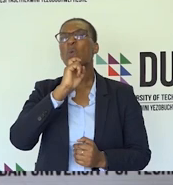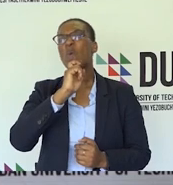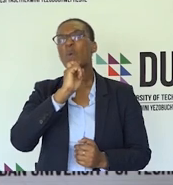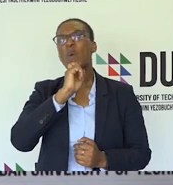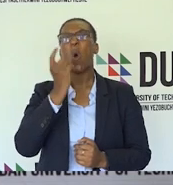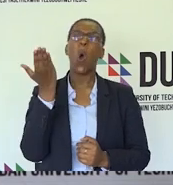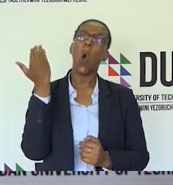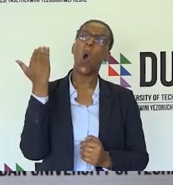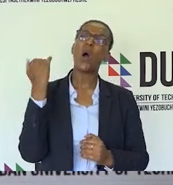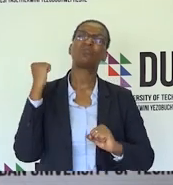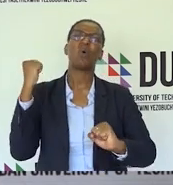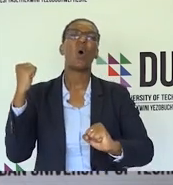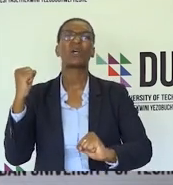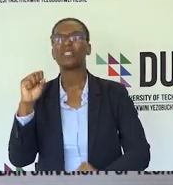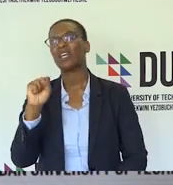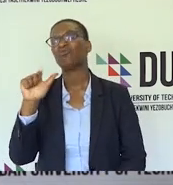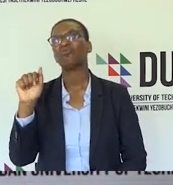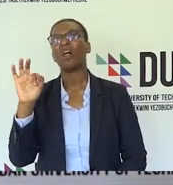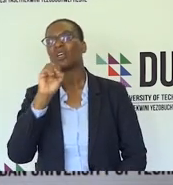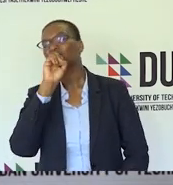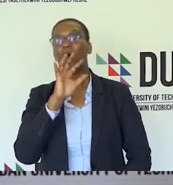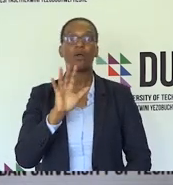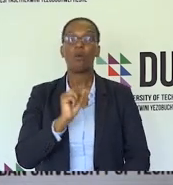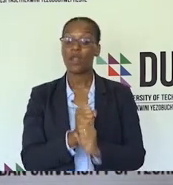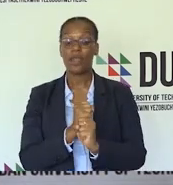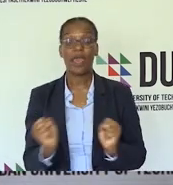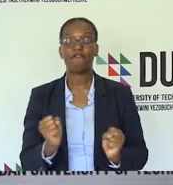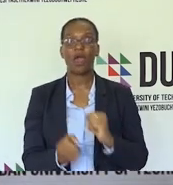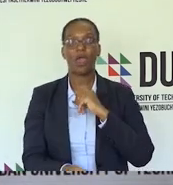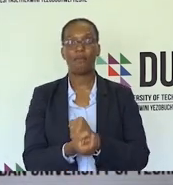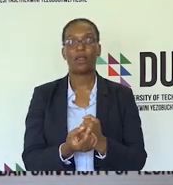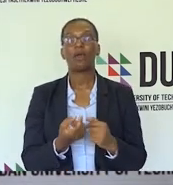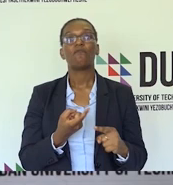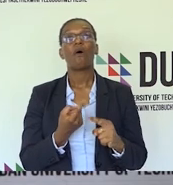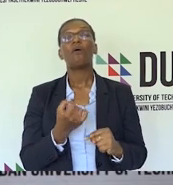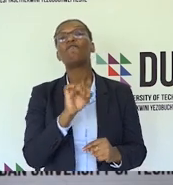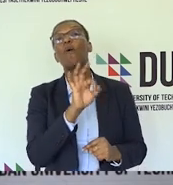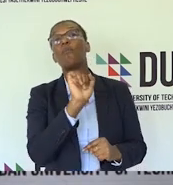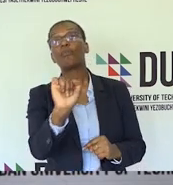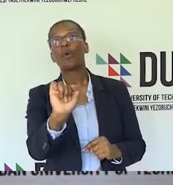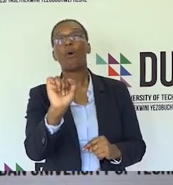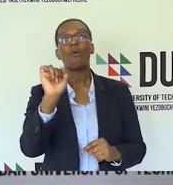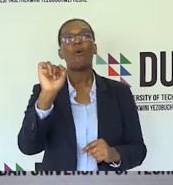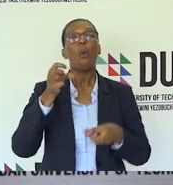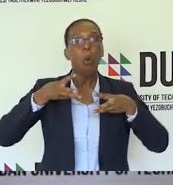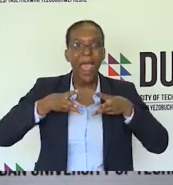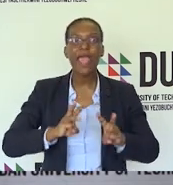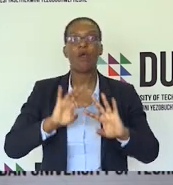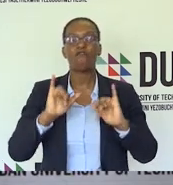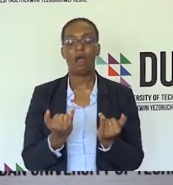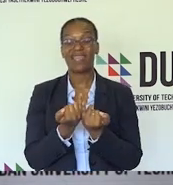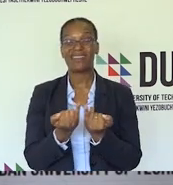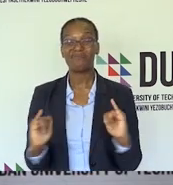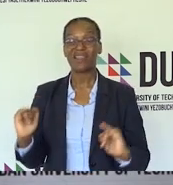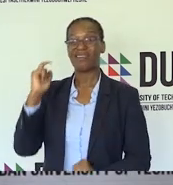hackneyed slogans and chants. Such will not come out of thin air, but from your mastery of